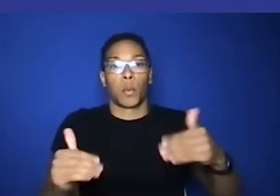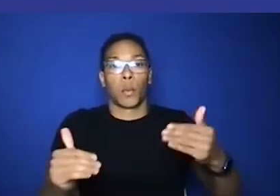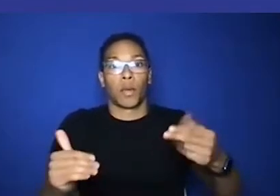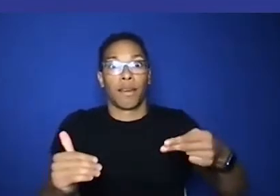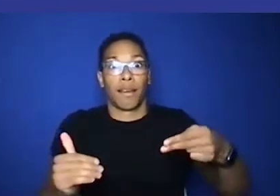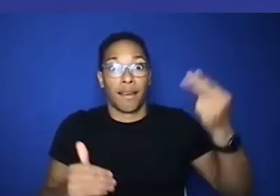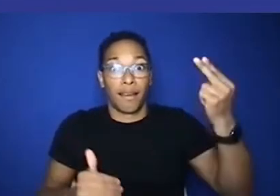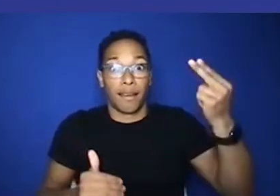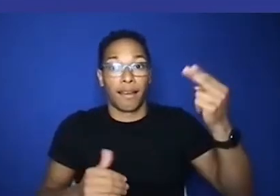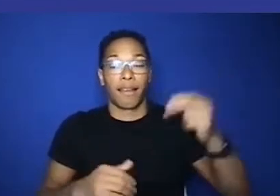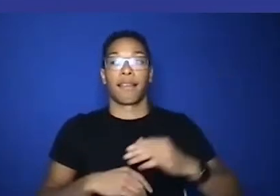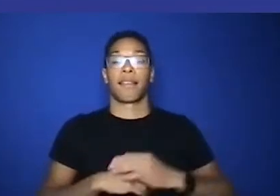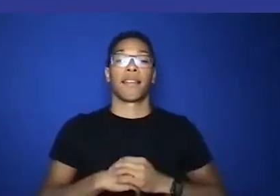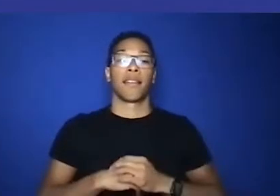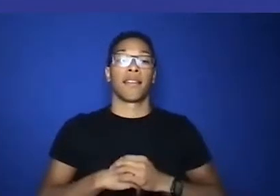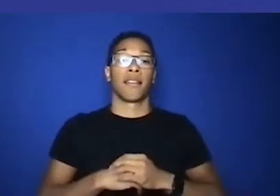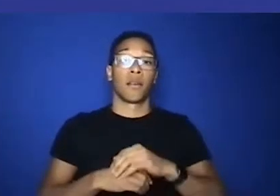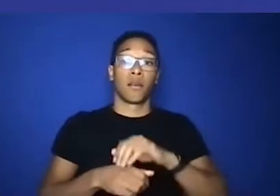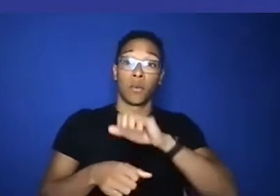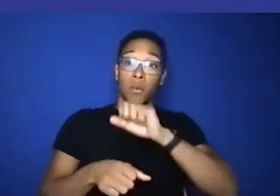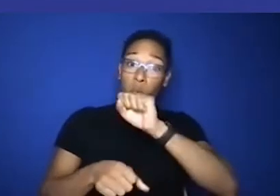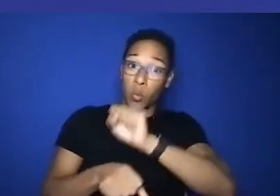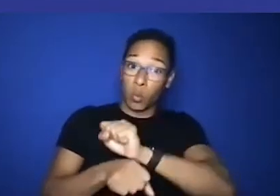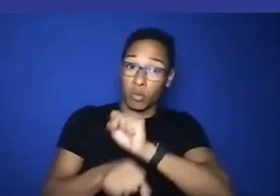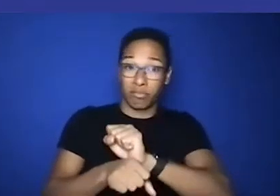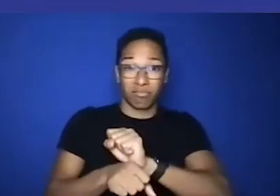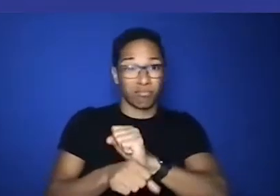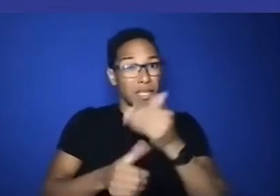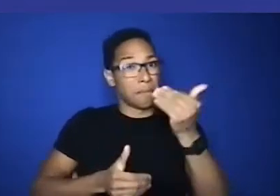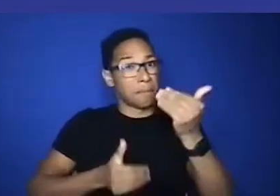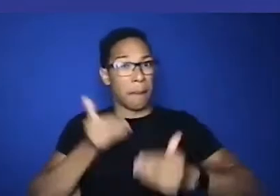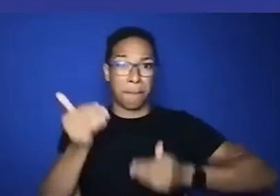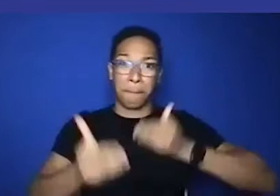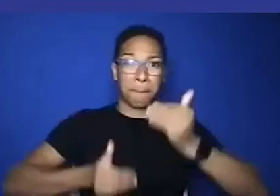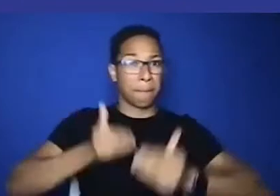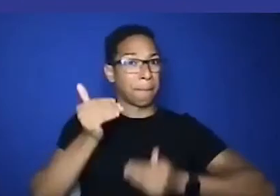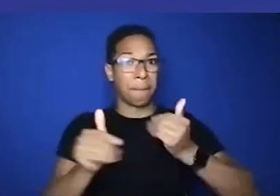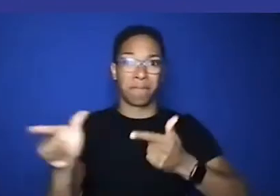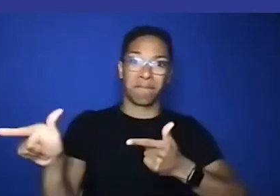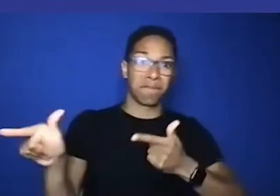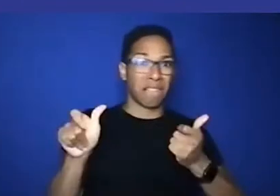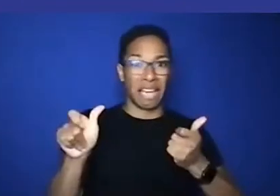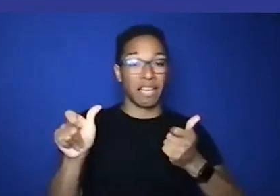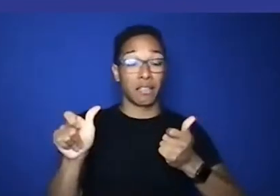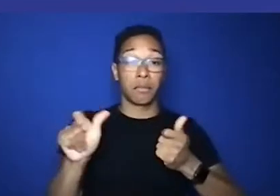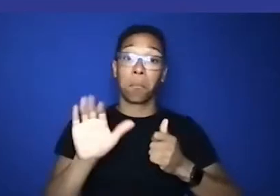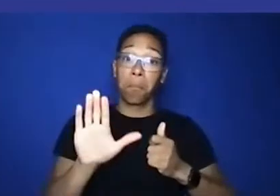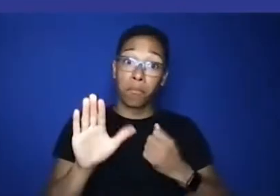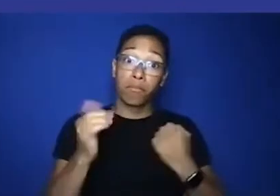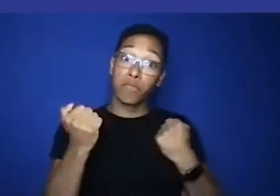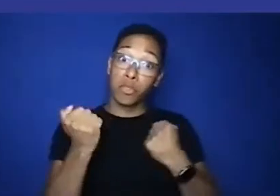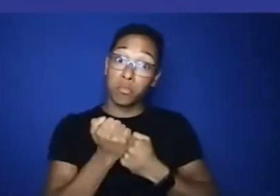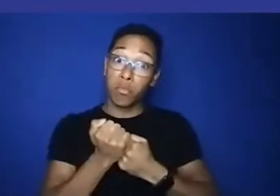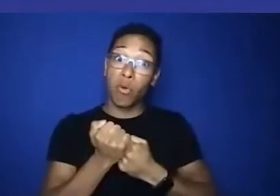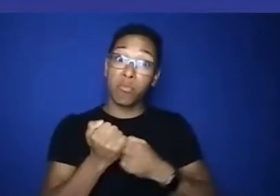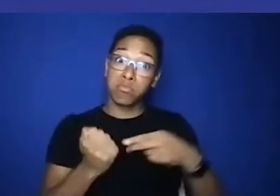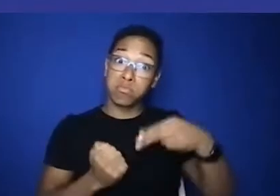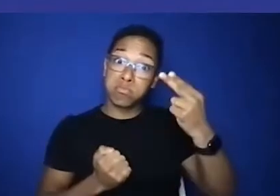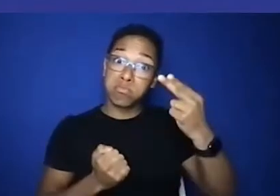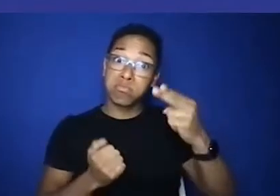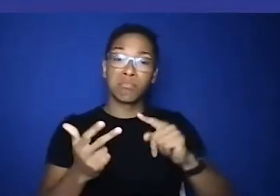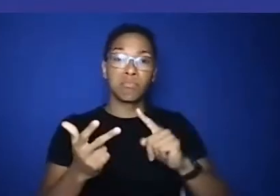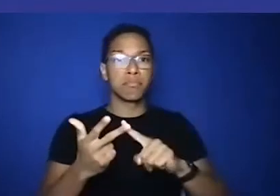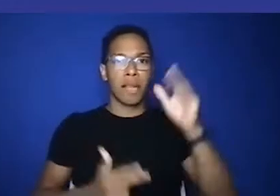Work is really fast. Support is also really high, and solidarity is really